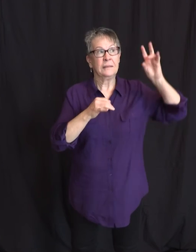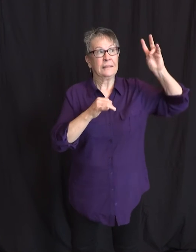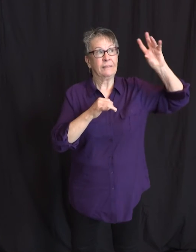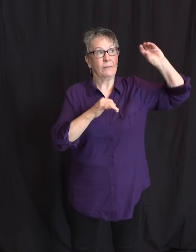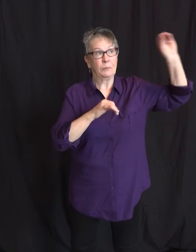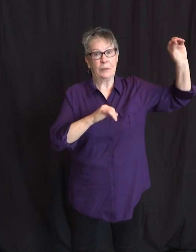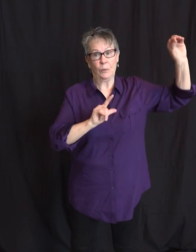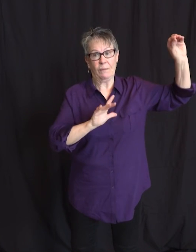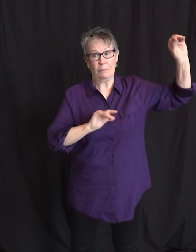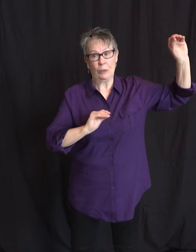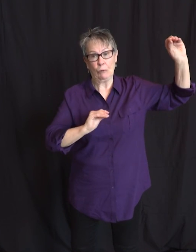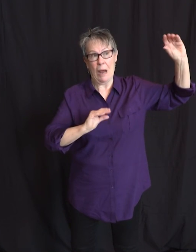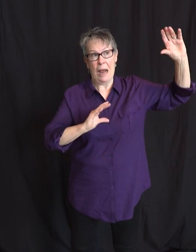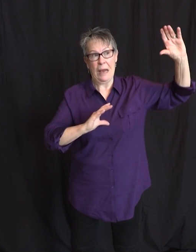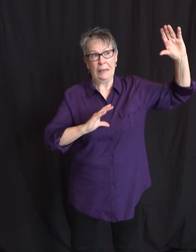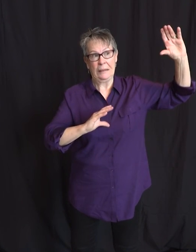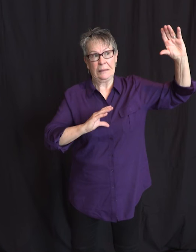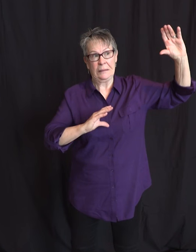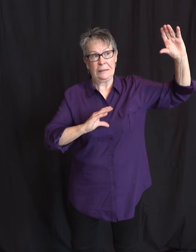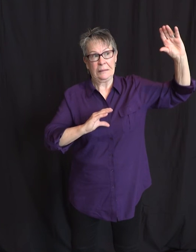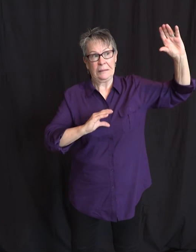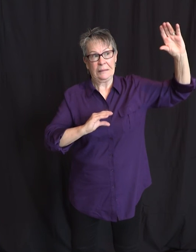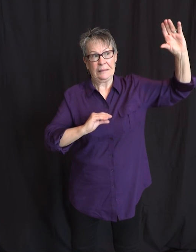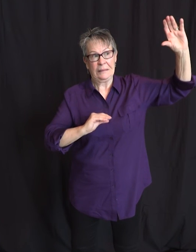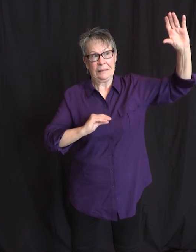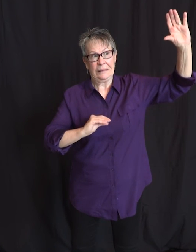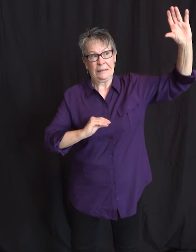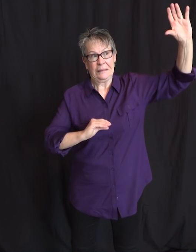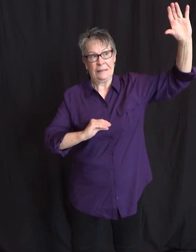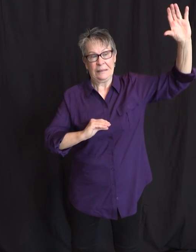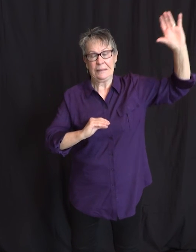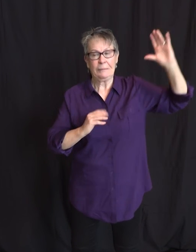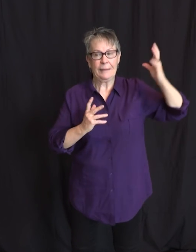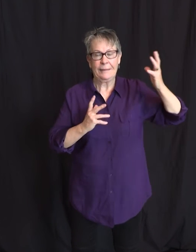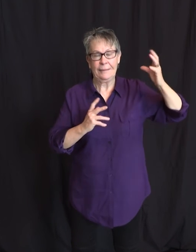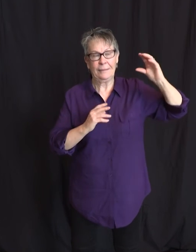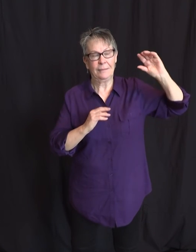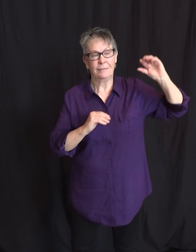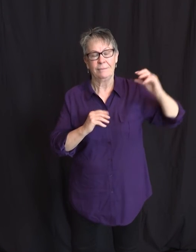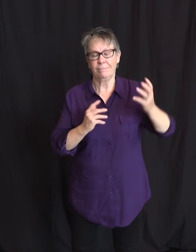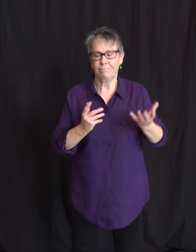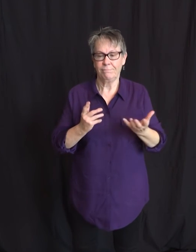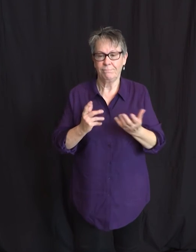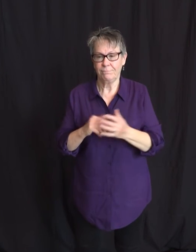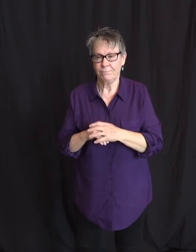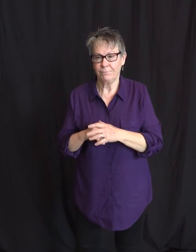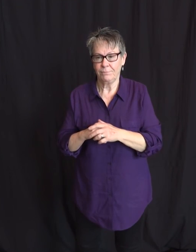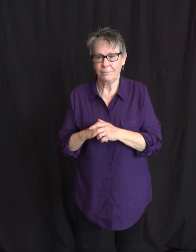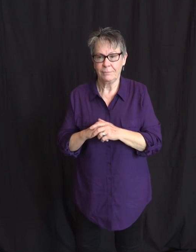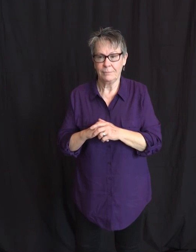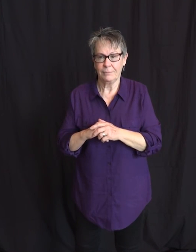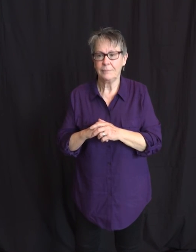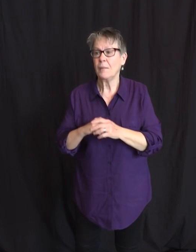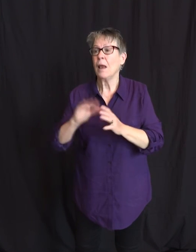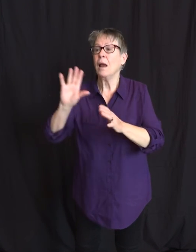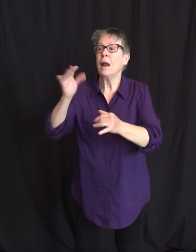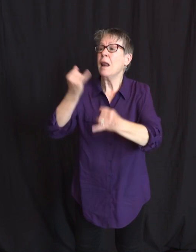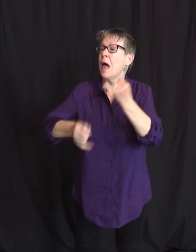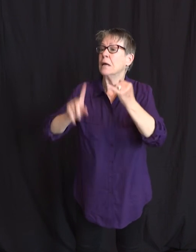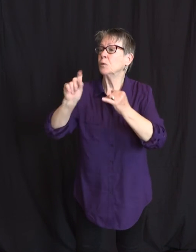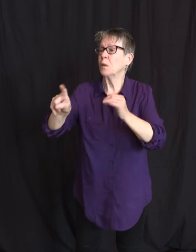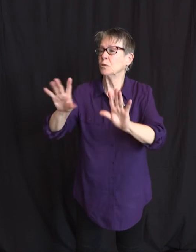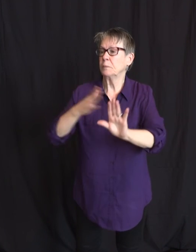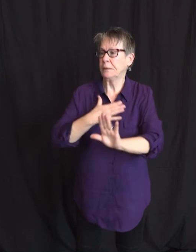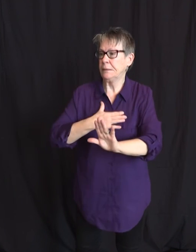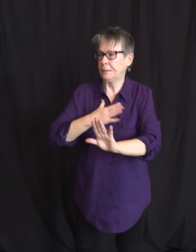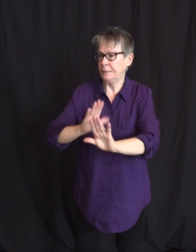I thank your leadership for that. So, at least thank you. Last one, please. Thank you, Governor. Is there anything that